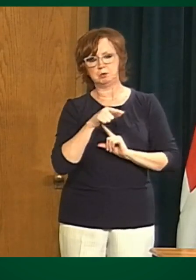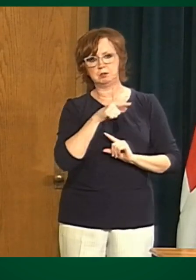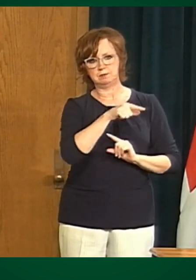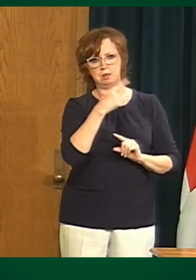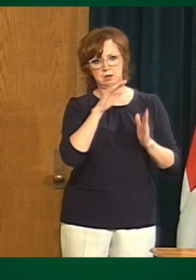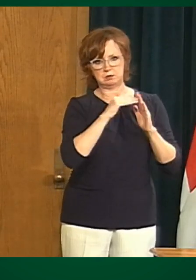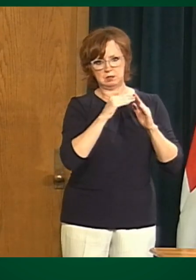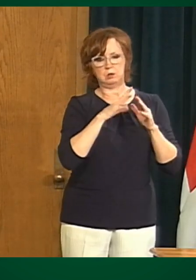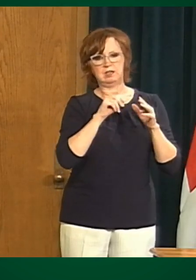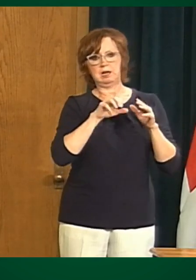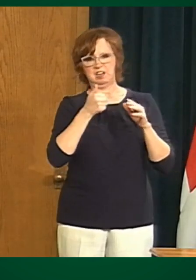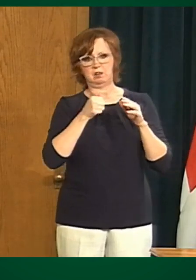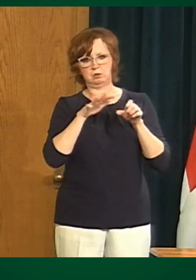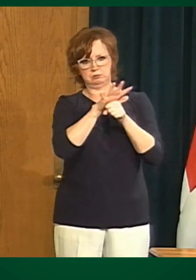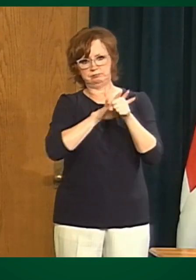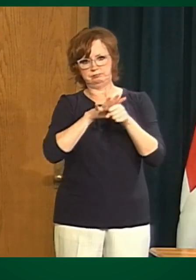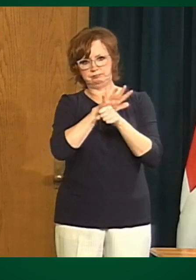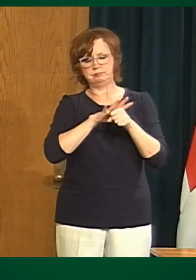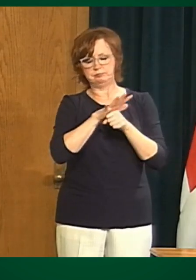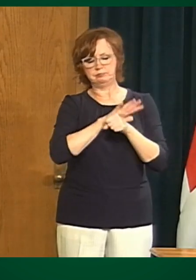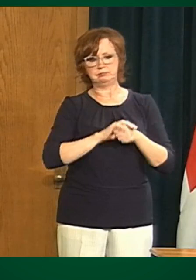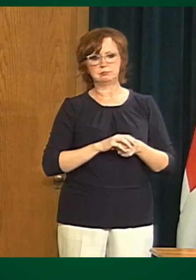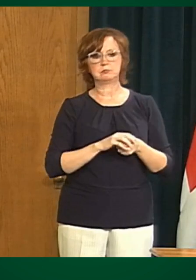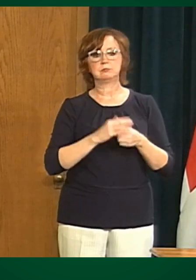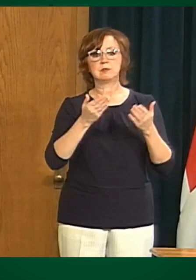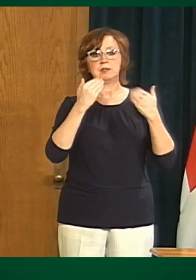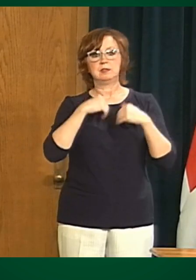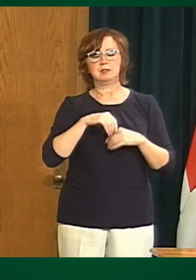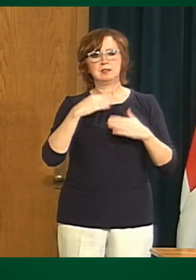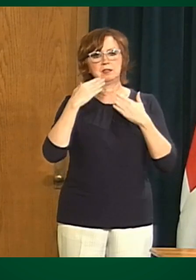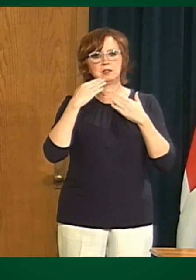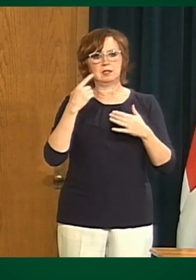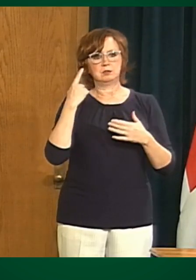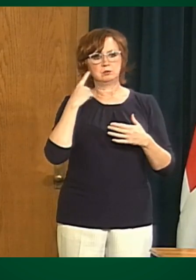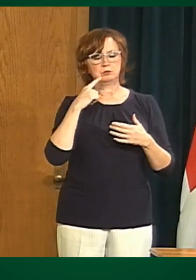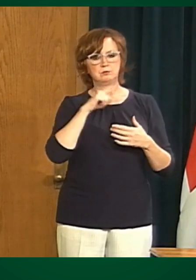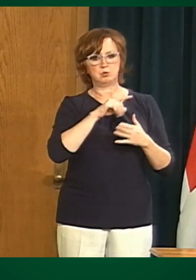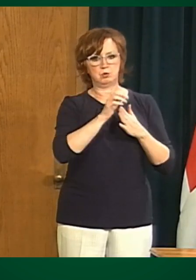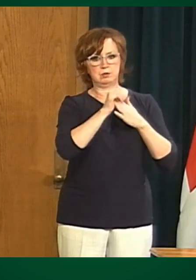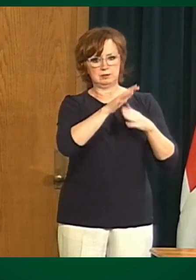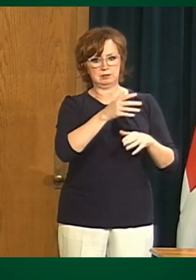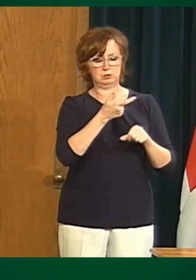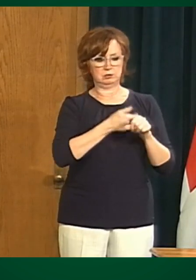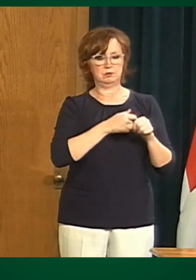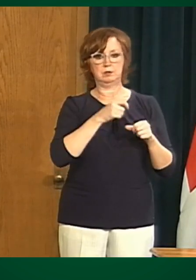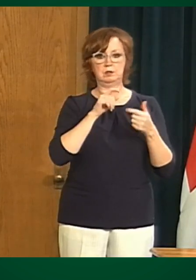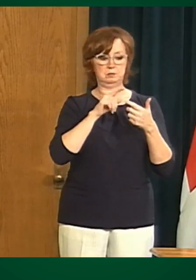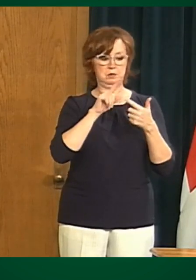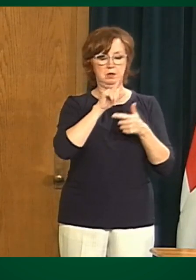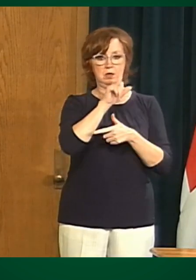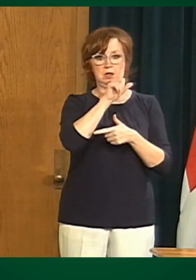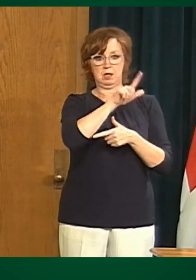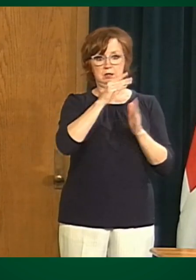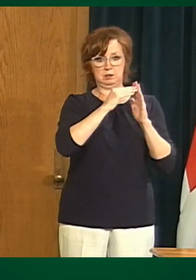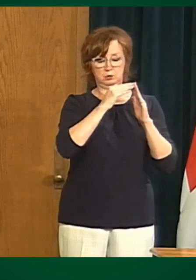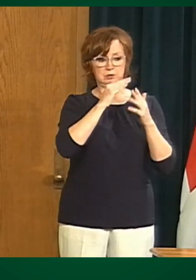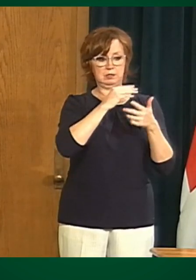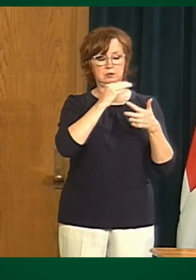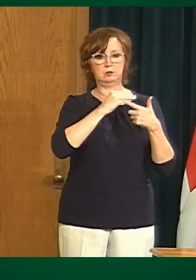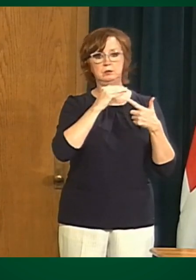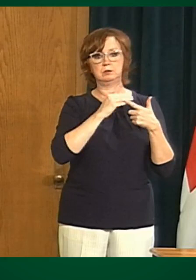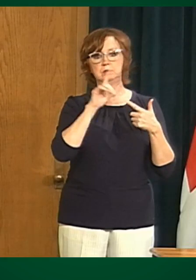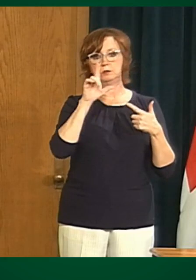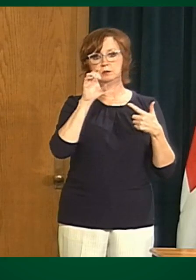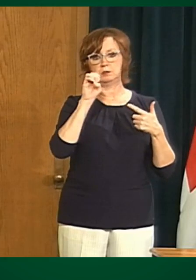other northern communities. Also, I want to thank the leadership in Loche and Clearwater River for their assistance in reaching